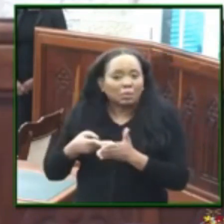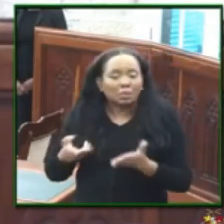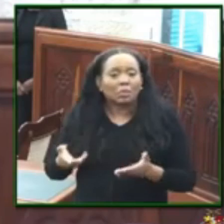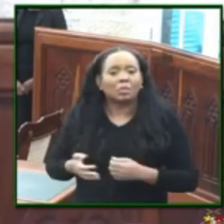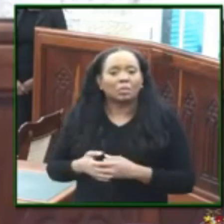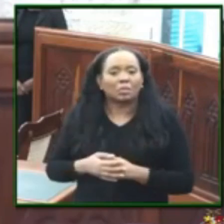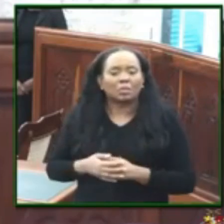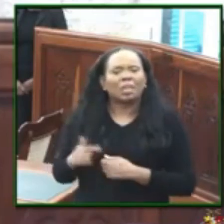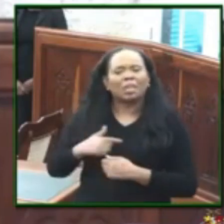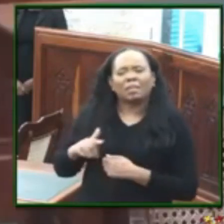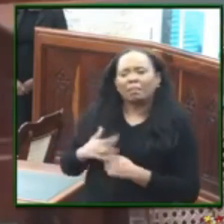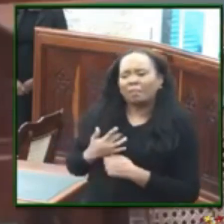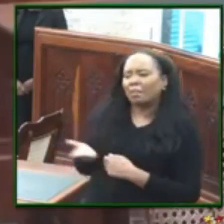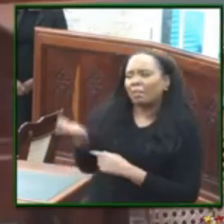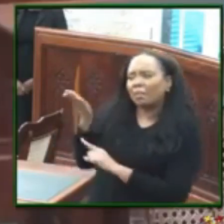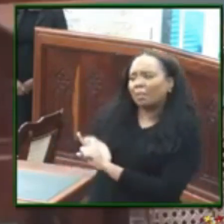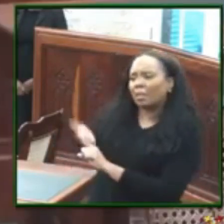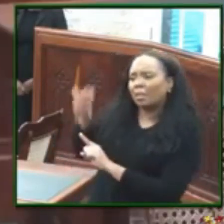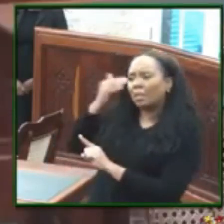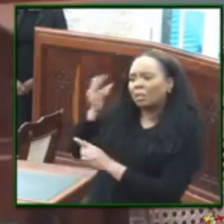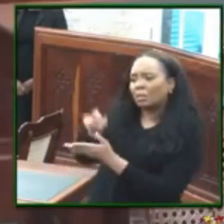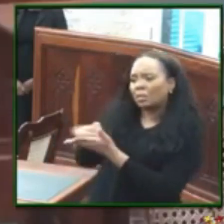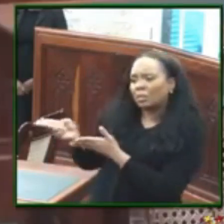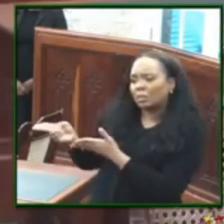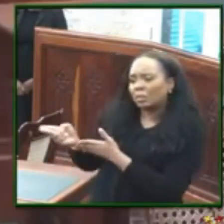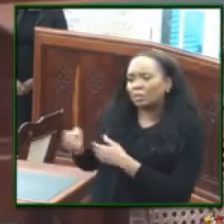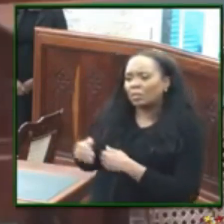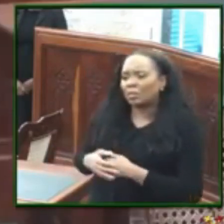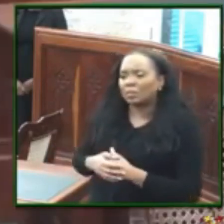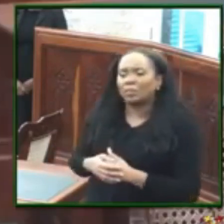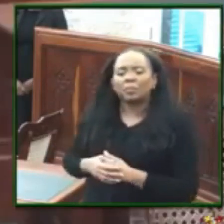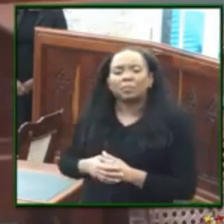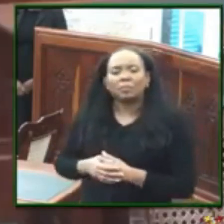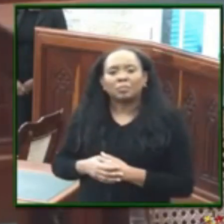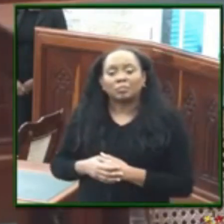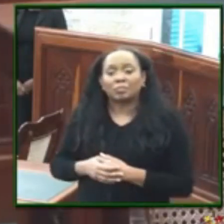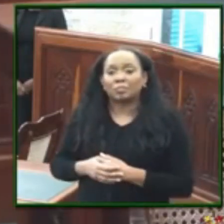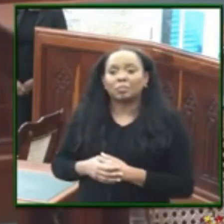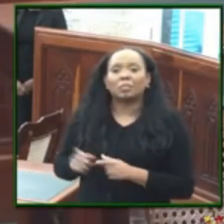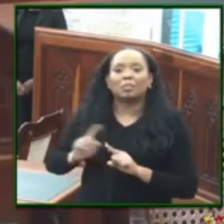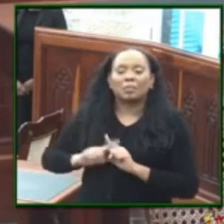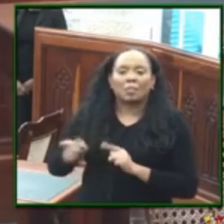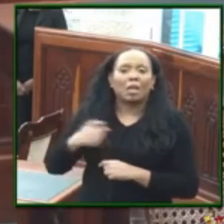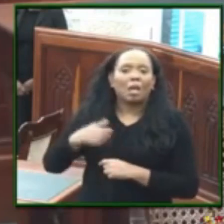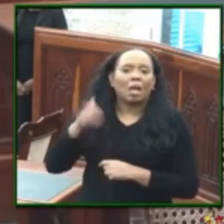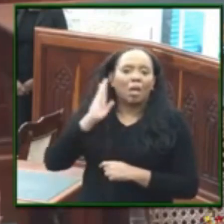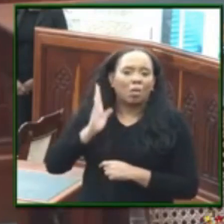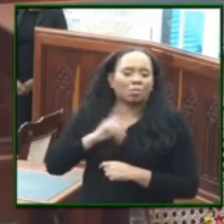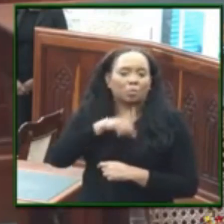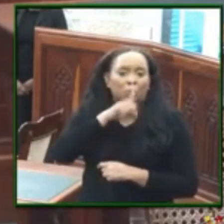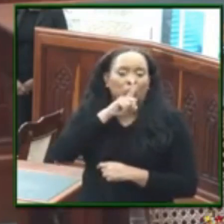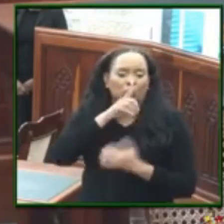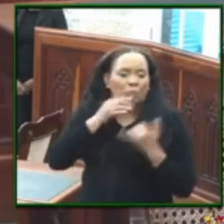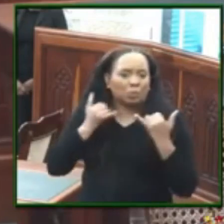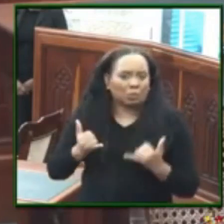I suspect the honourable member knows the truth, but I'm going to spare the government on that one,